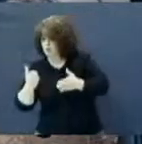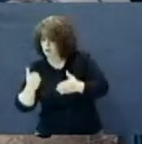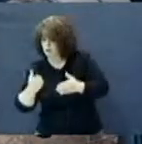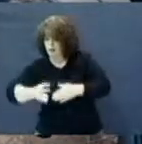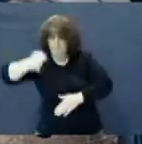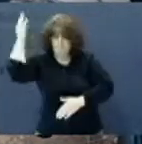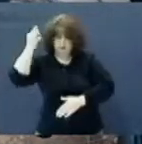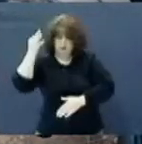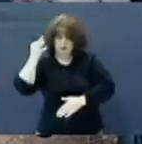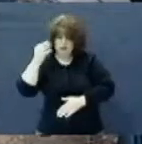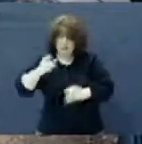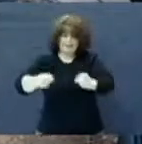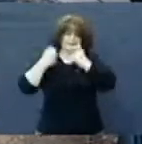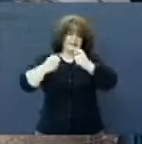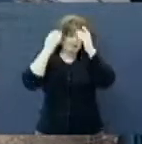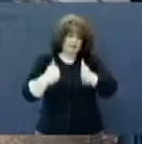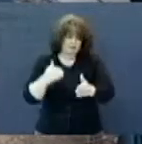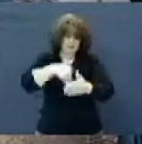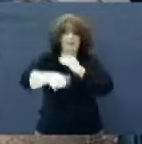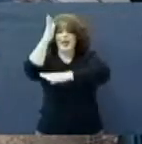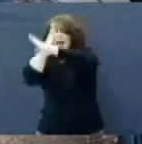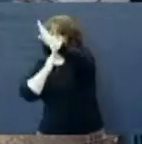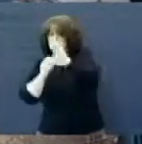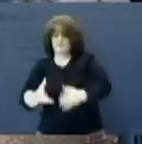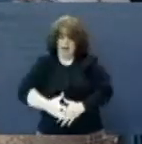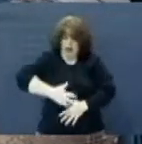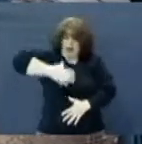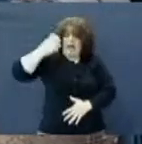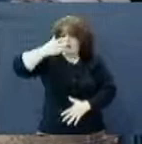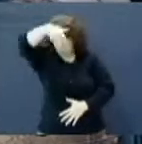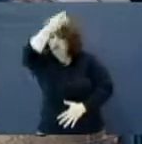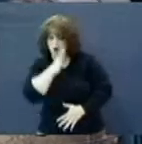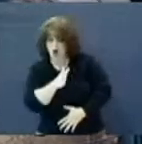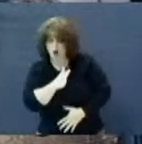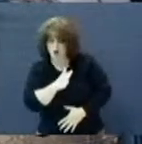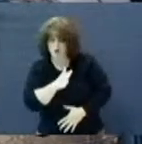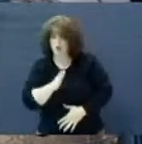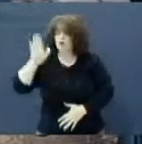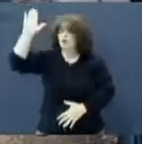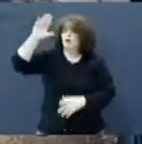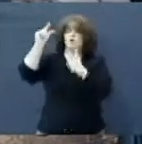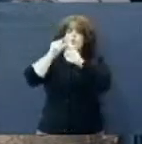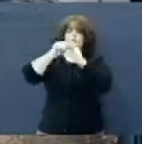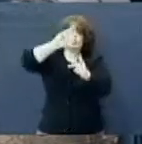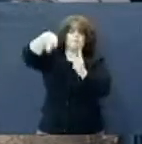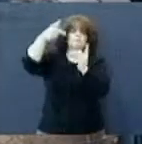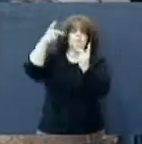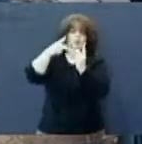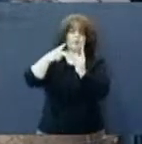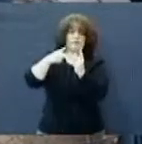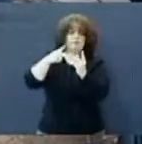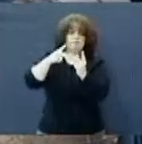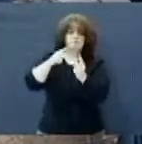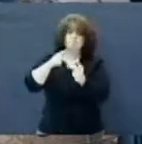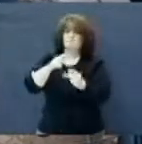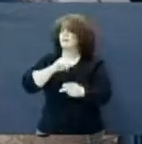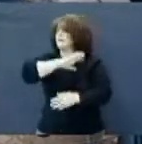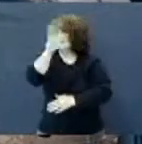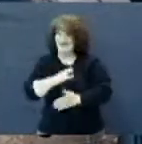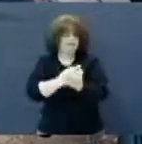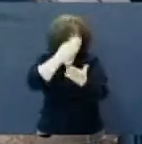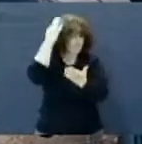Hands of an Angry God. I'm glad that your word is infallible, inerrant. I'm glad that it never